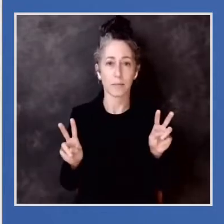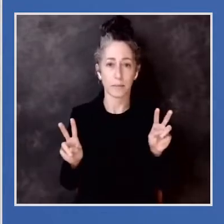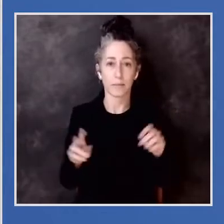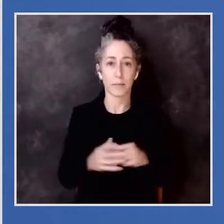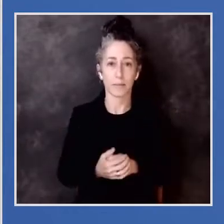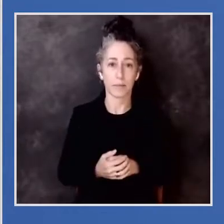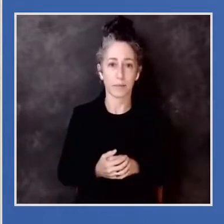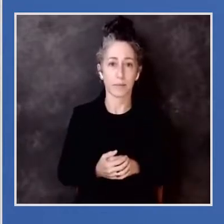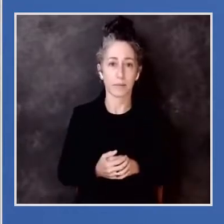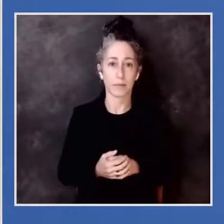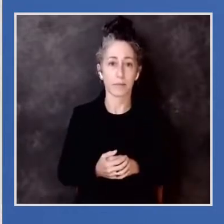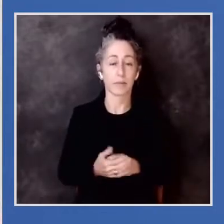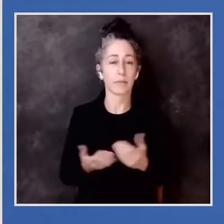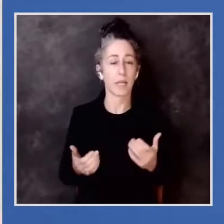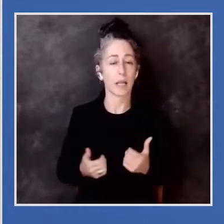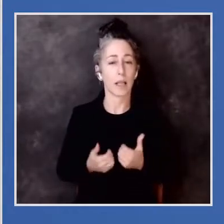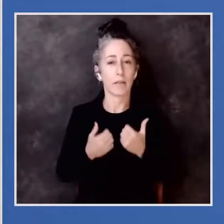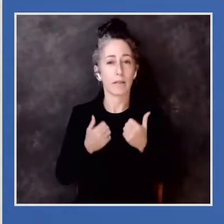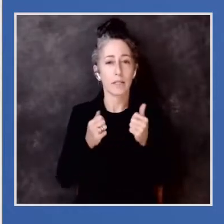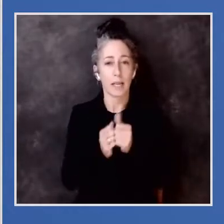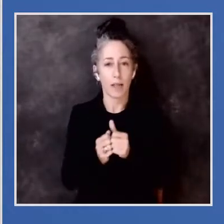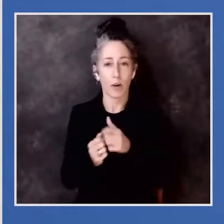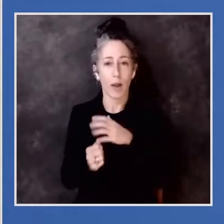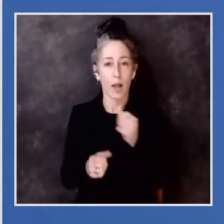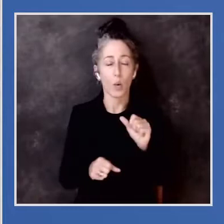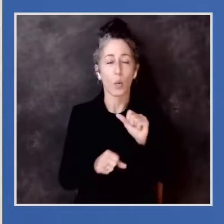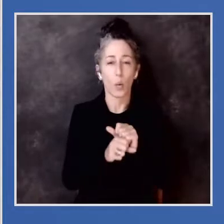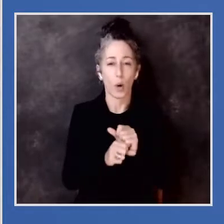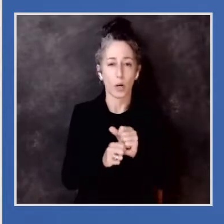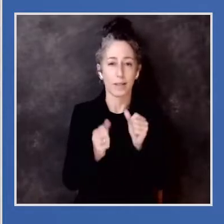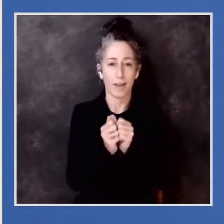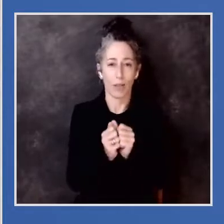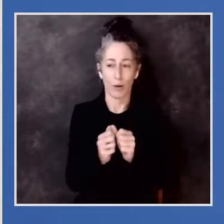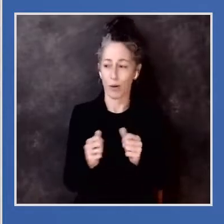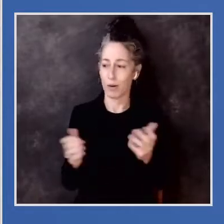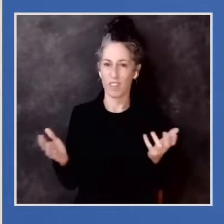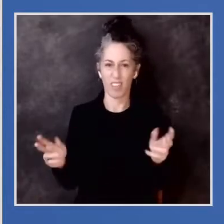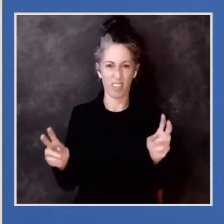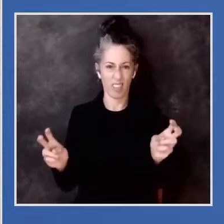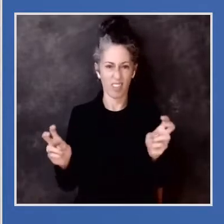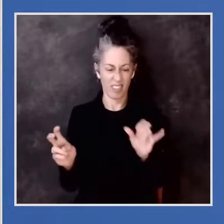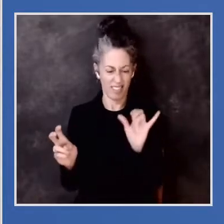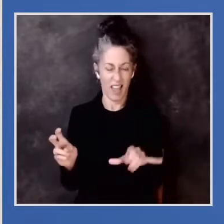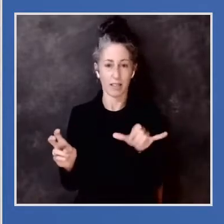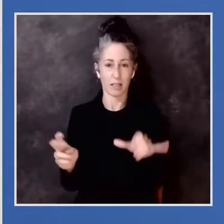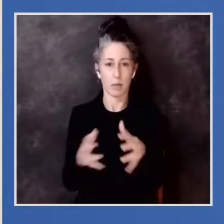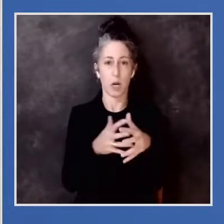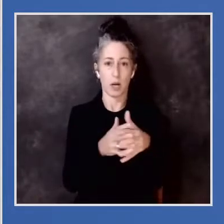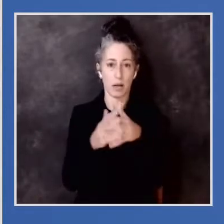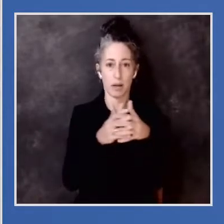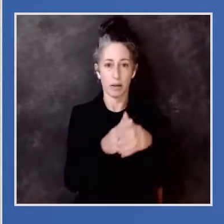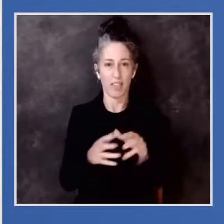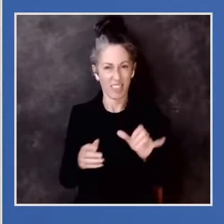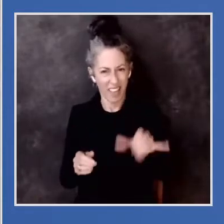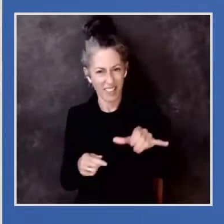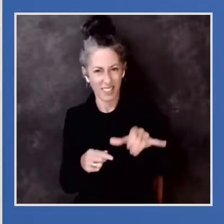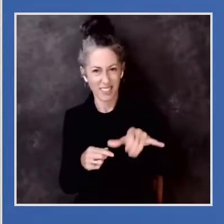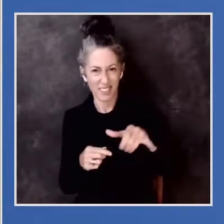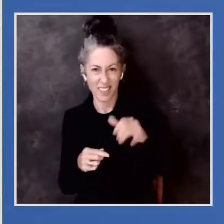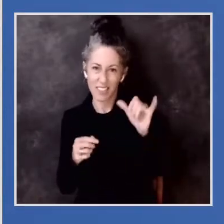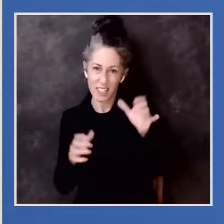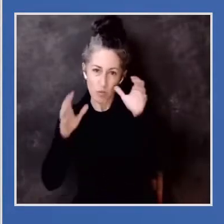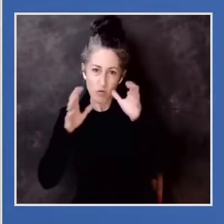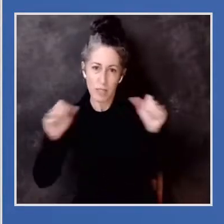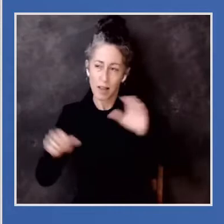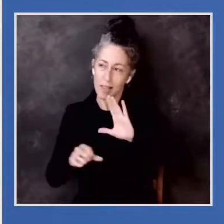To live together and work together. That's how I see America. That's how I see the presidency.